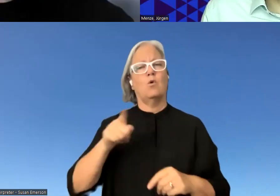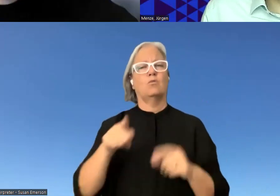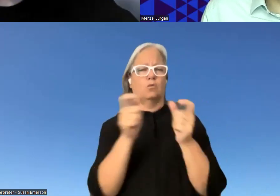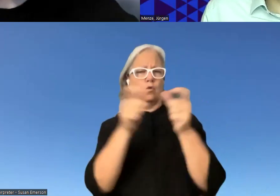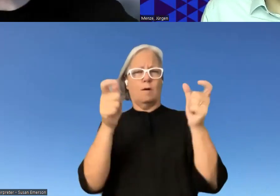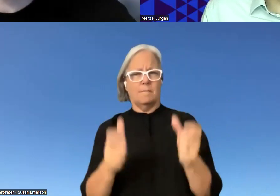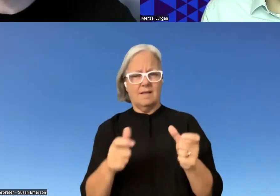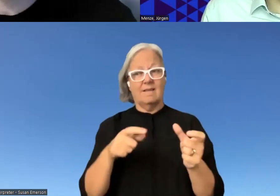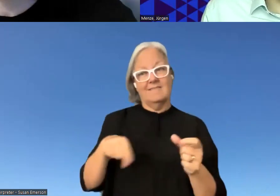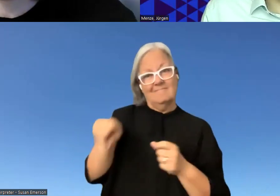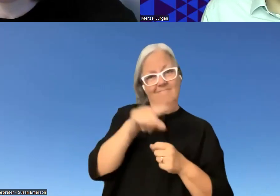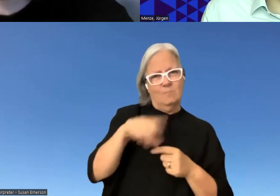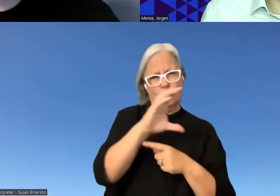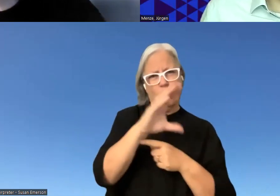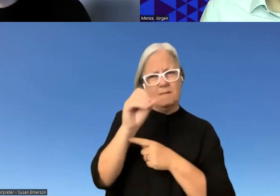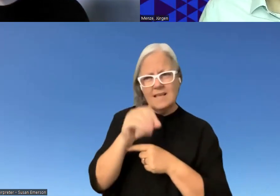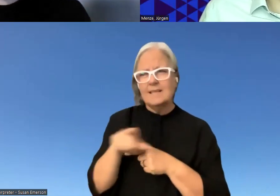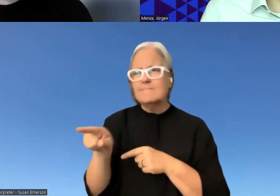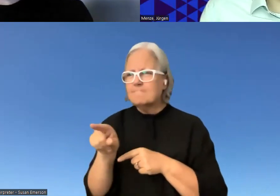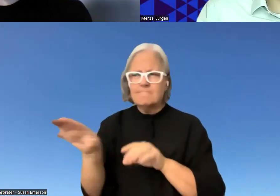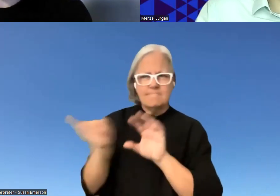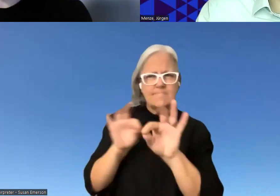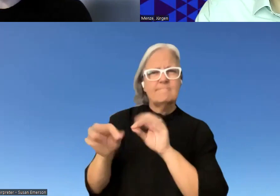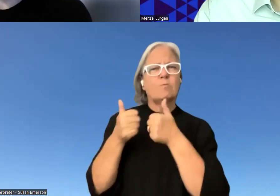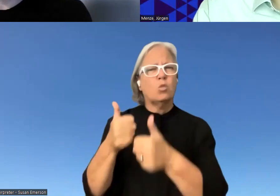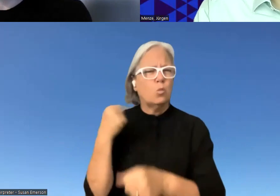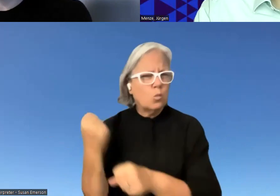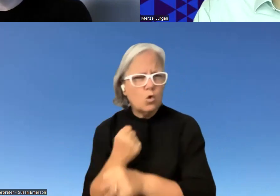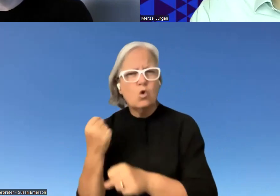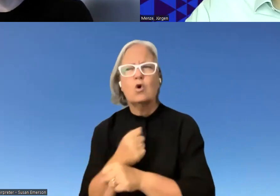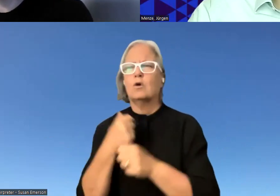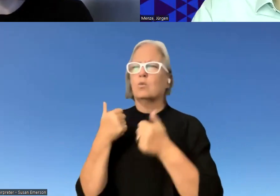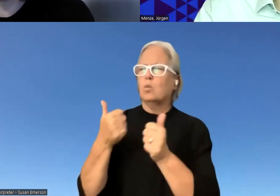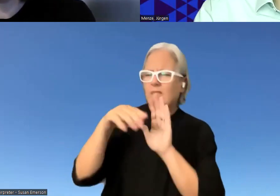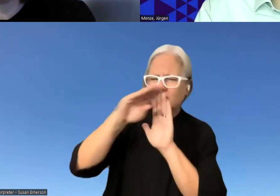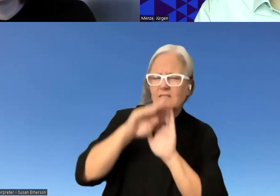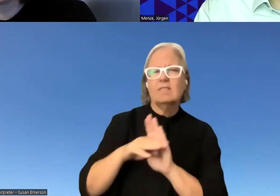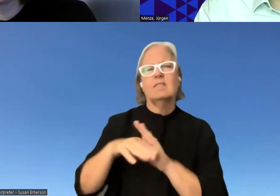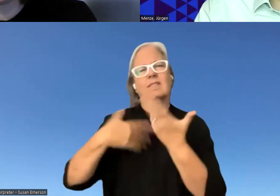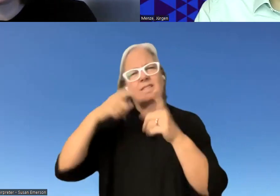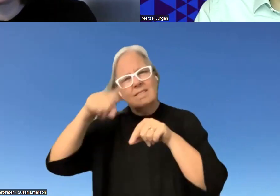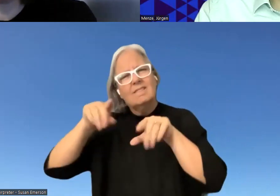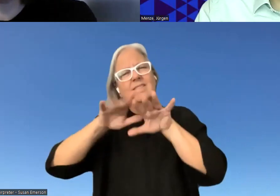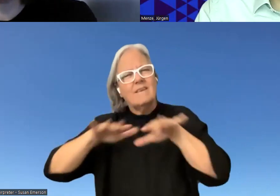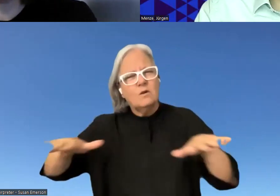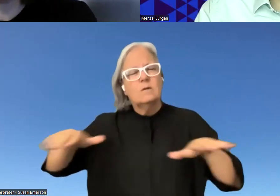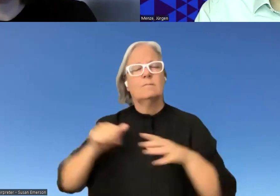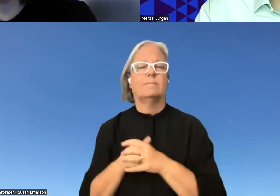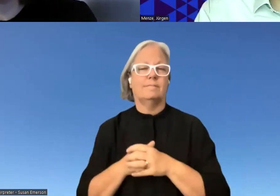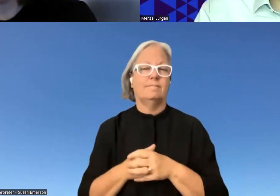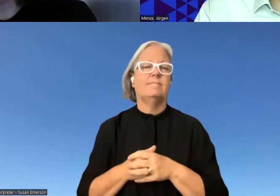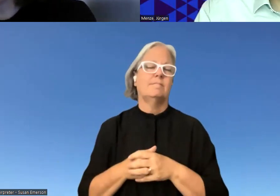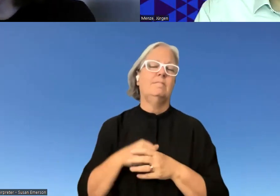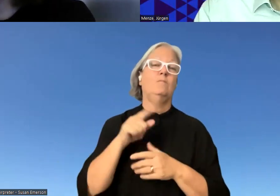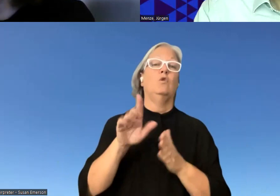their good practices in the area of employment, but also ICT. And yeah, as we said, we'll have some more time for question and answers at the